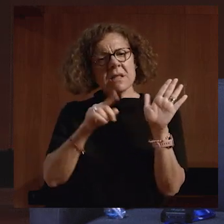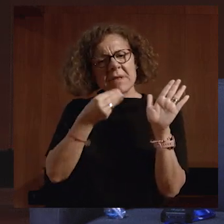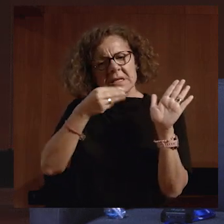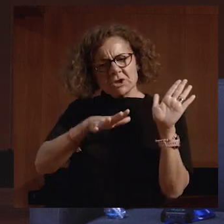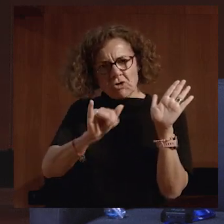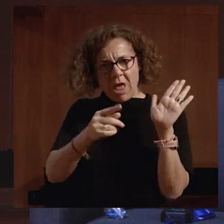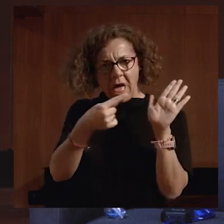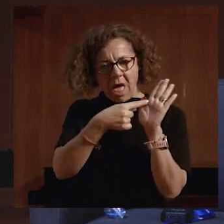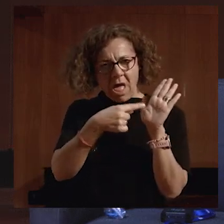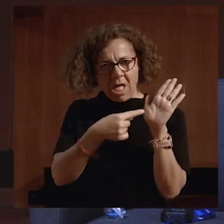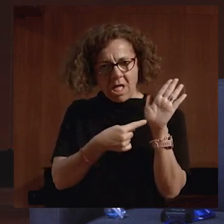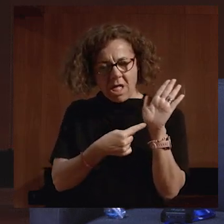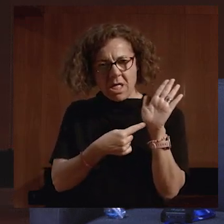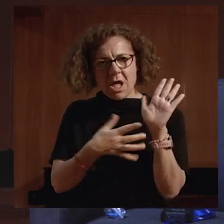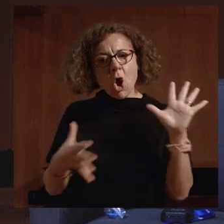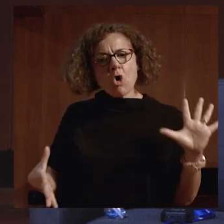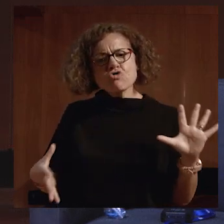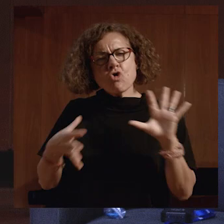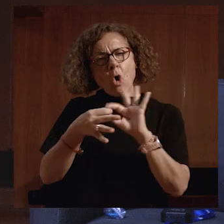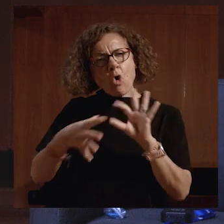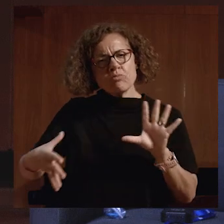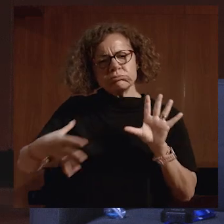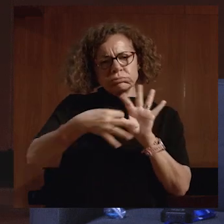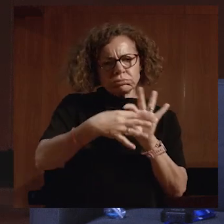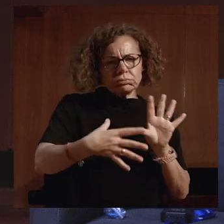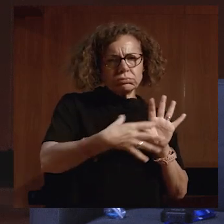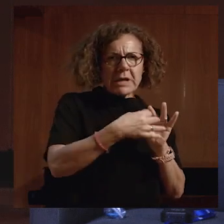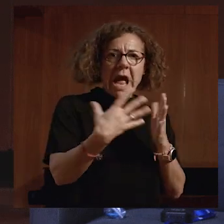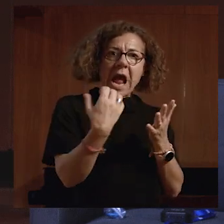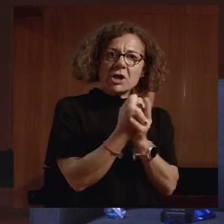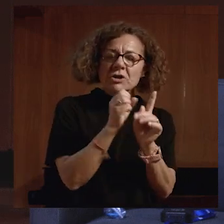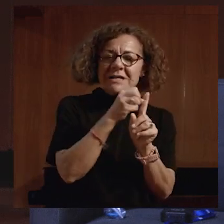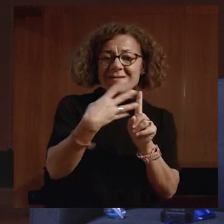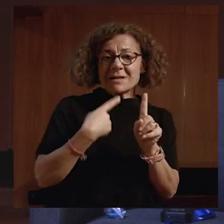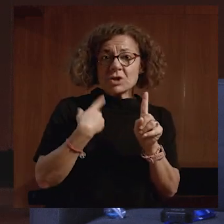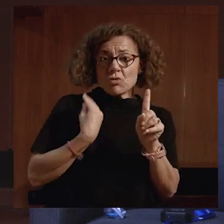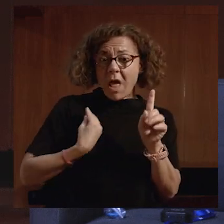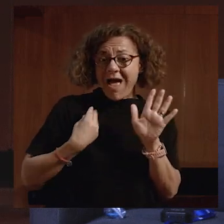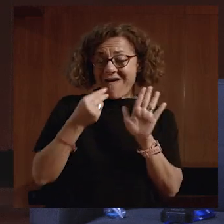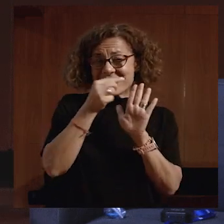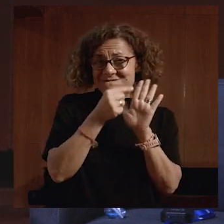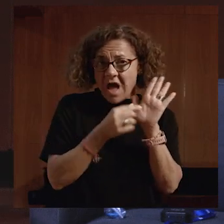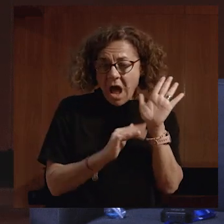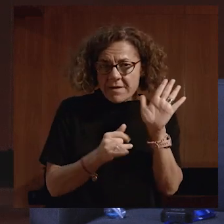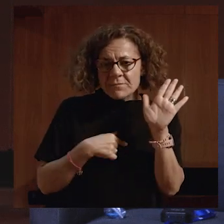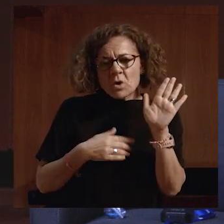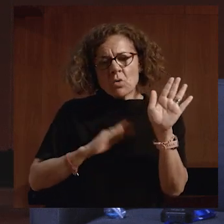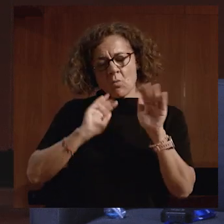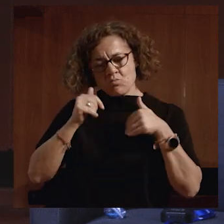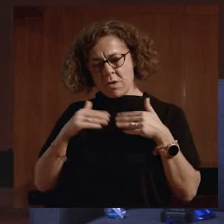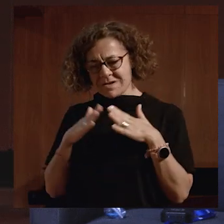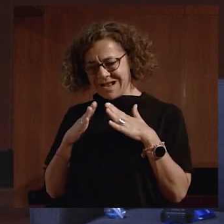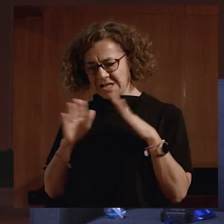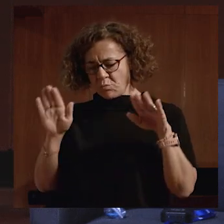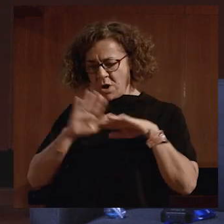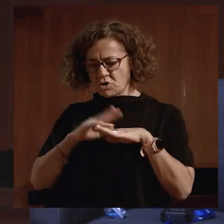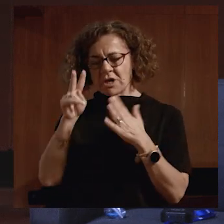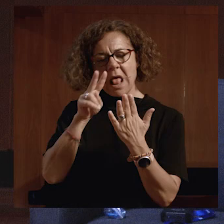connections between everything in a biography. When you go home at night, look at someone's biography and start to think, oh, they played